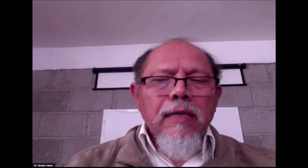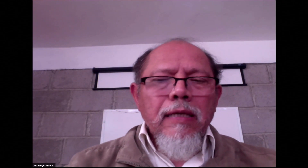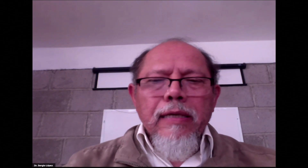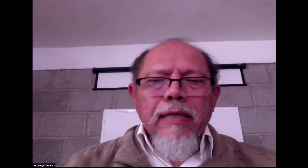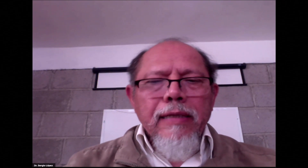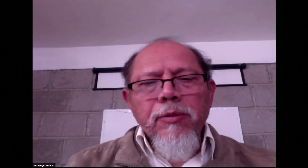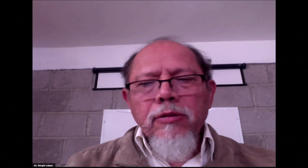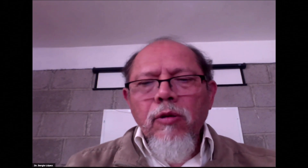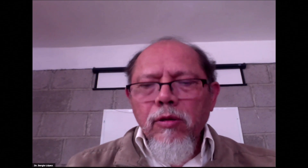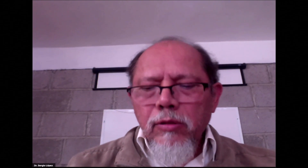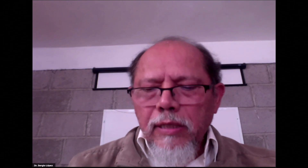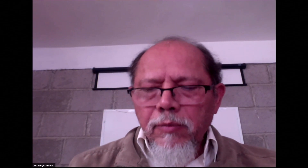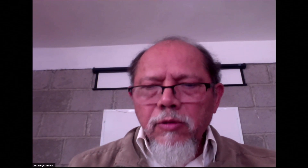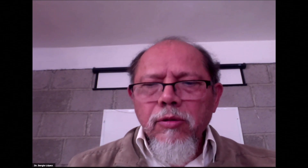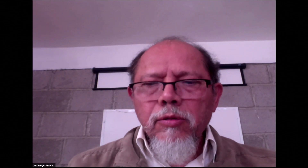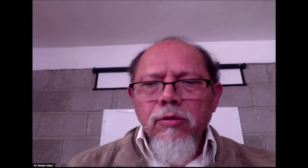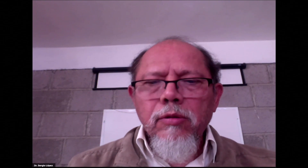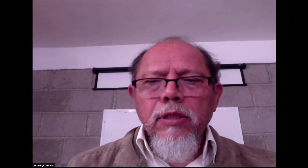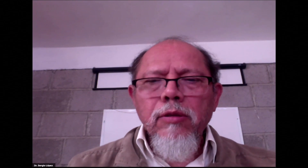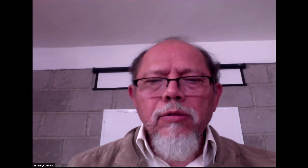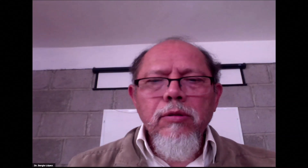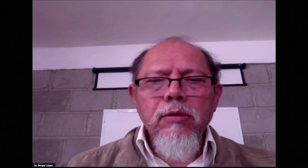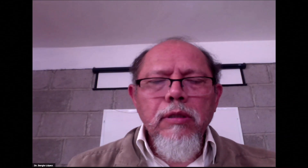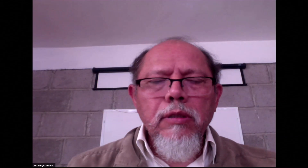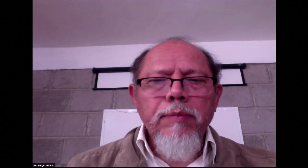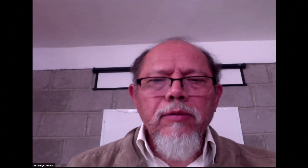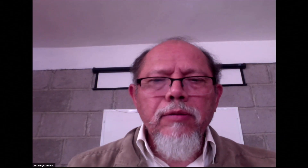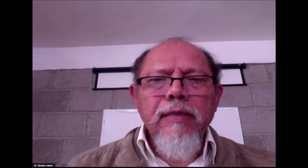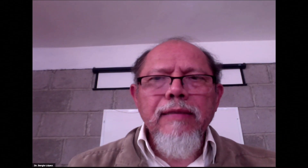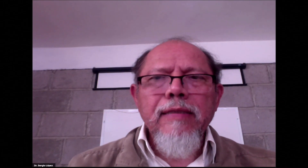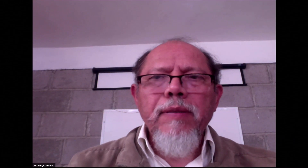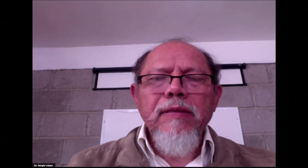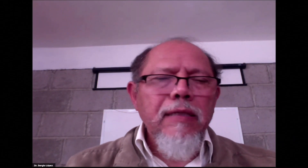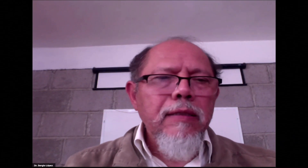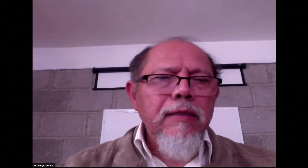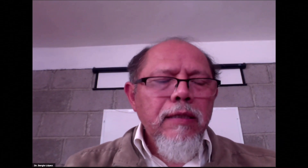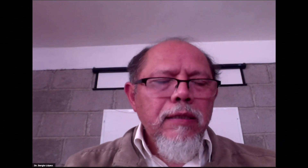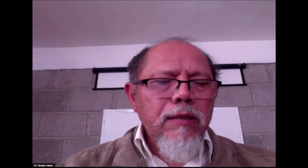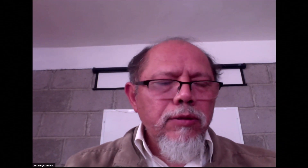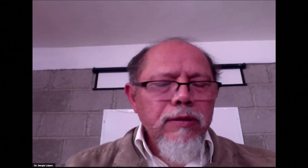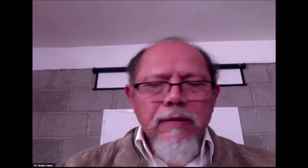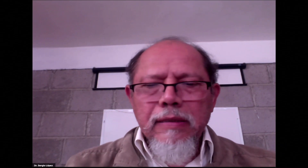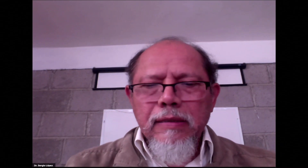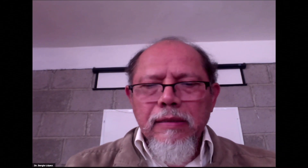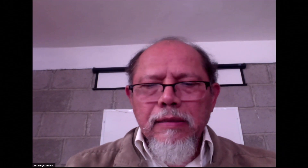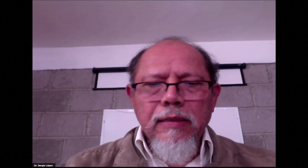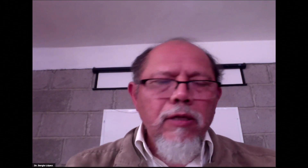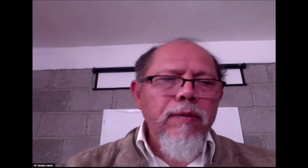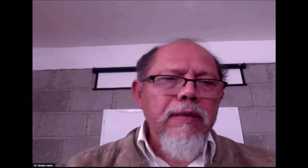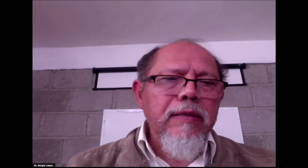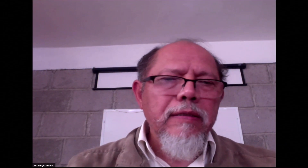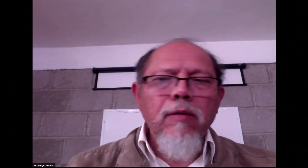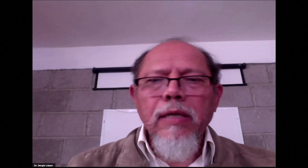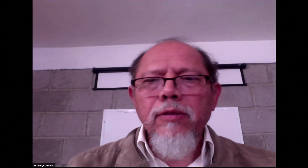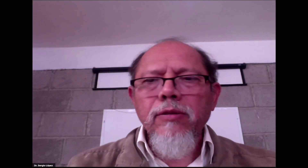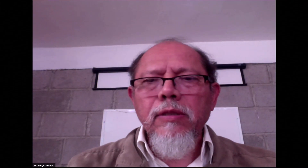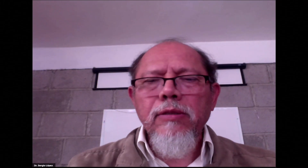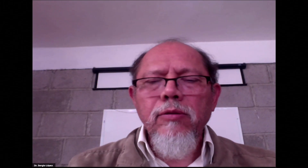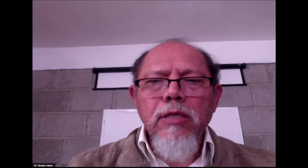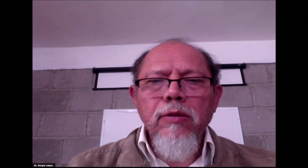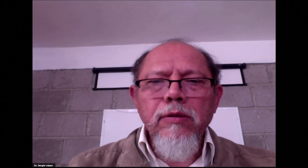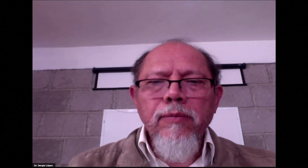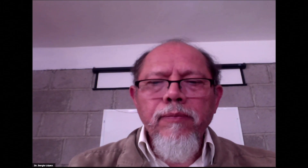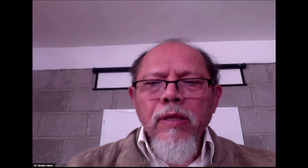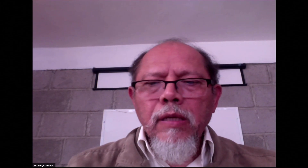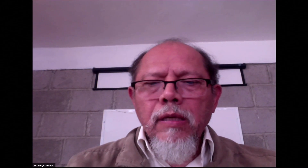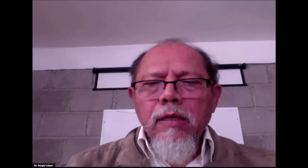my body. So this process, we find it with children and disabled people. And I